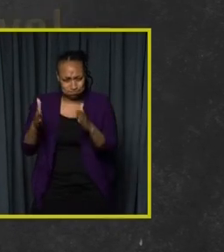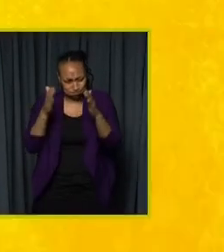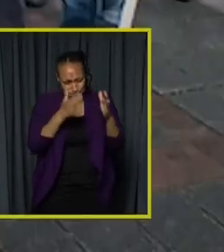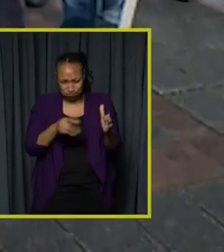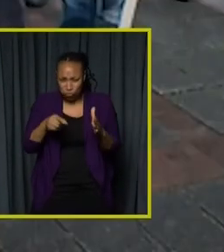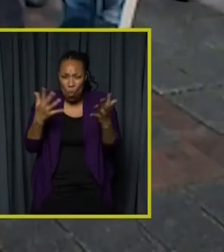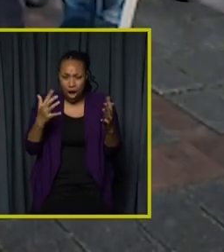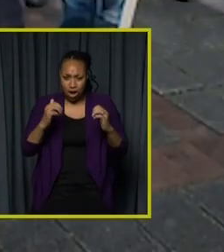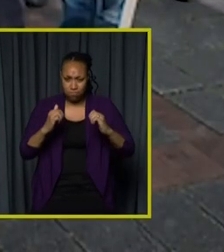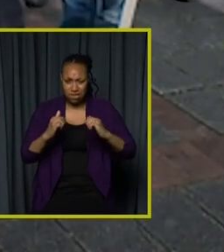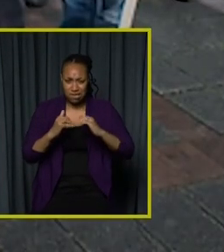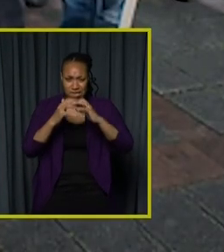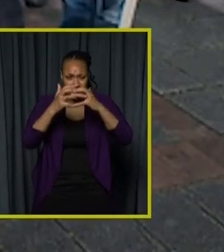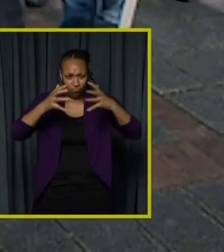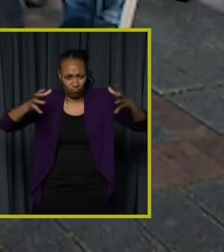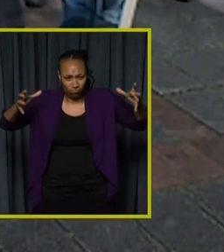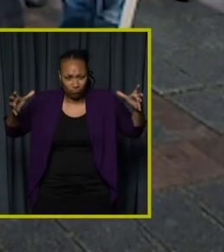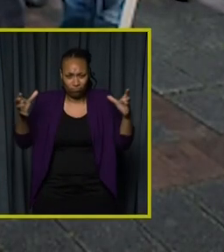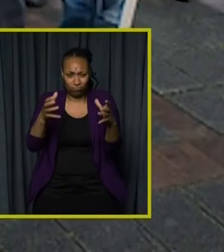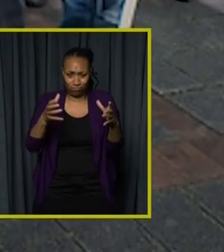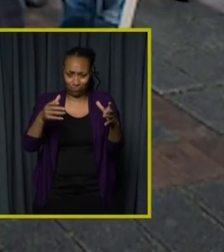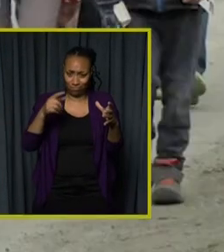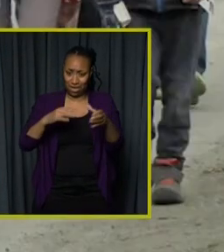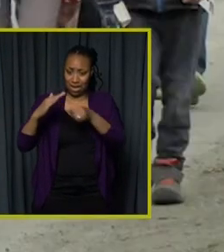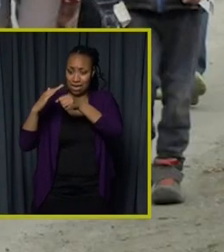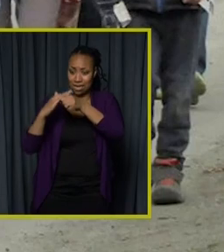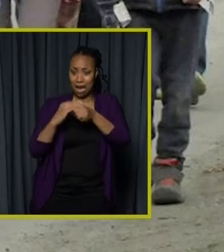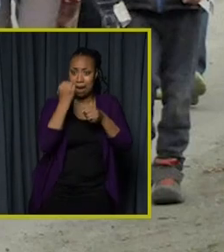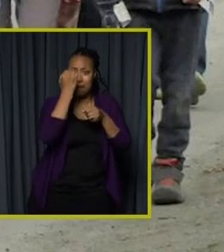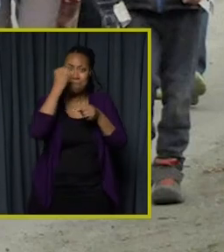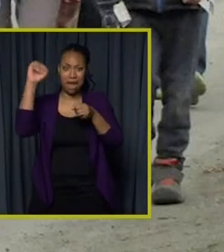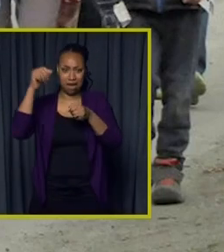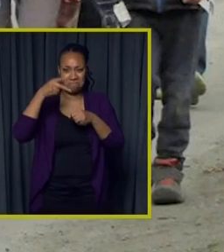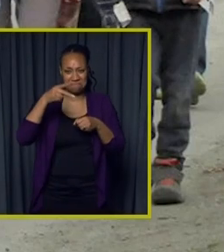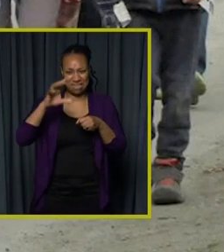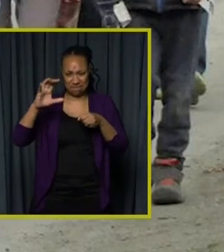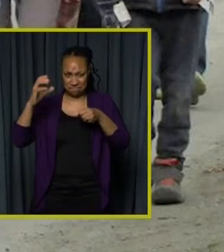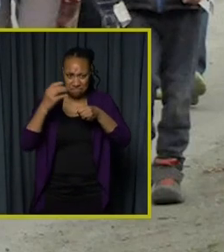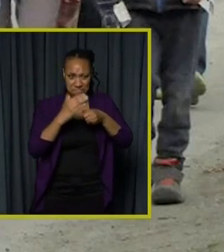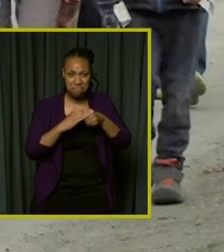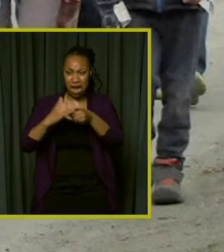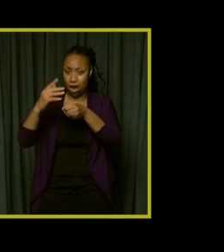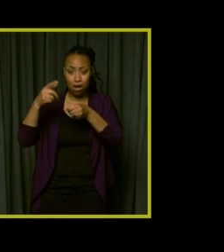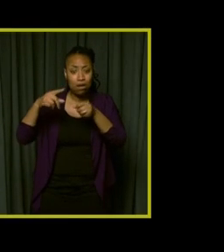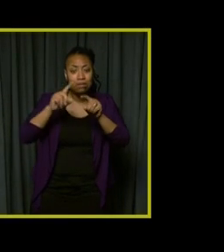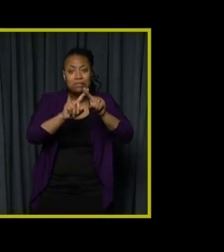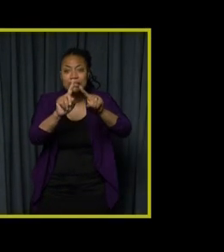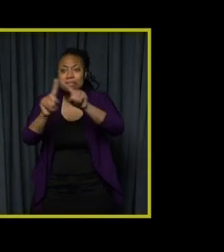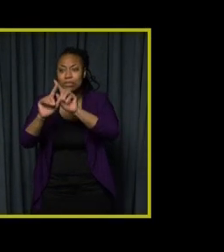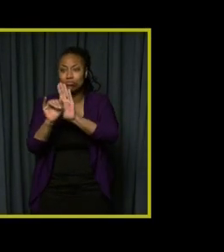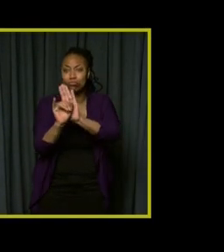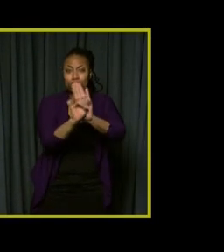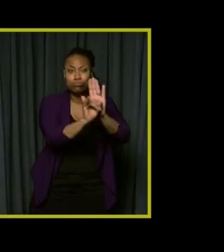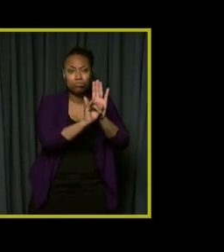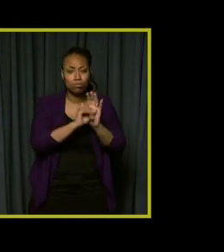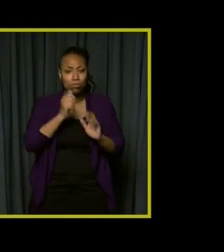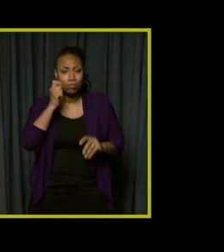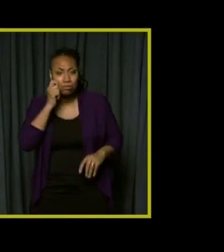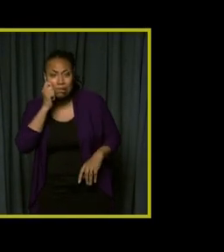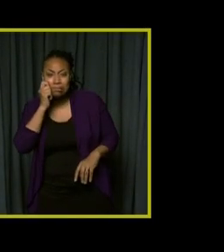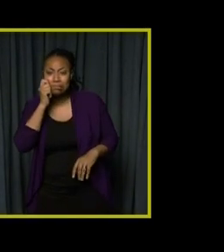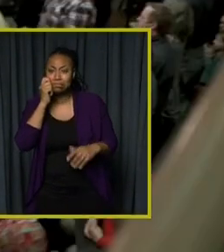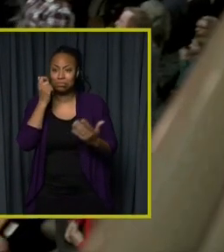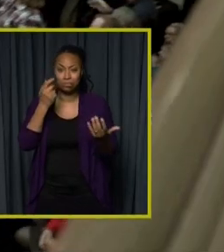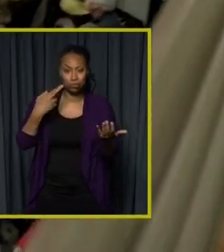people of all races and creeds and colors and religions and ages and genders and sexualities. People are committing